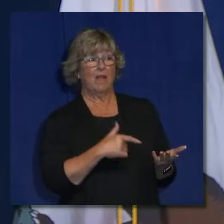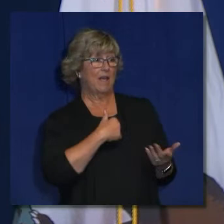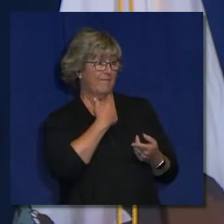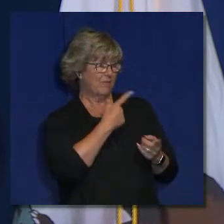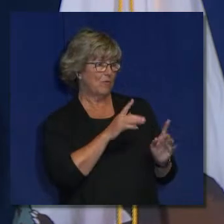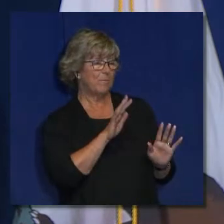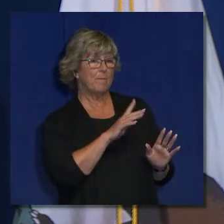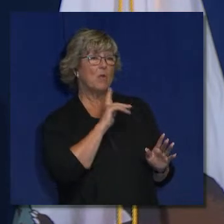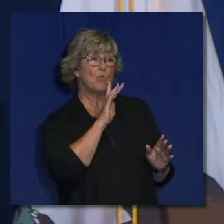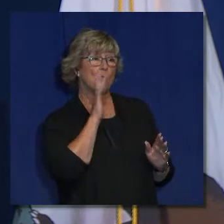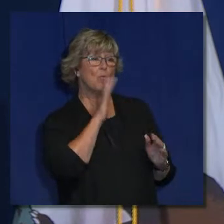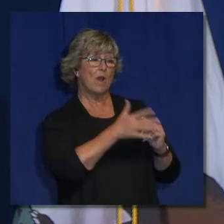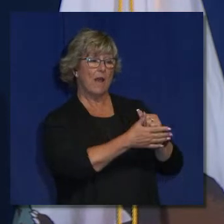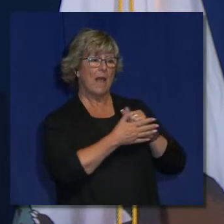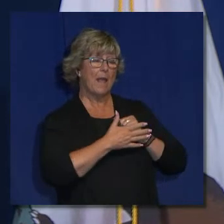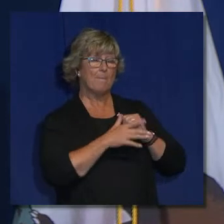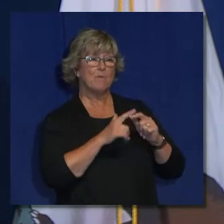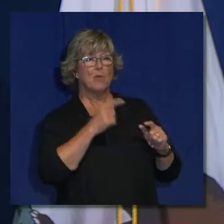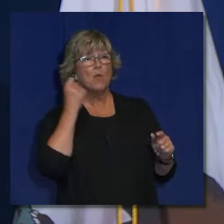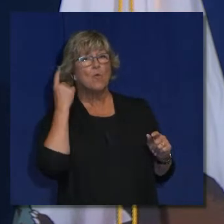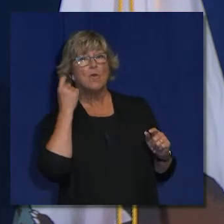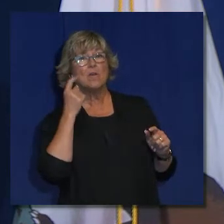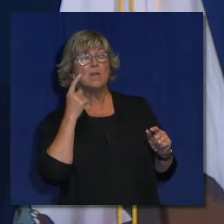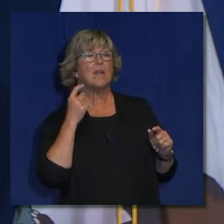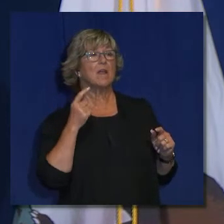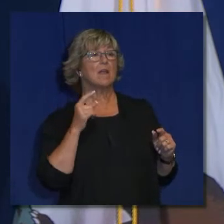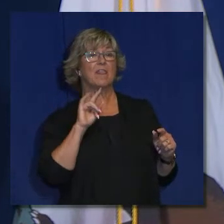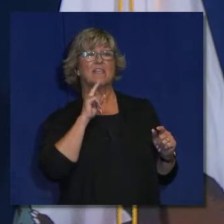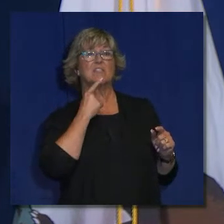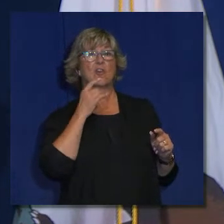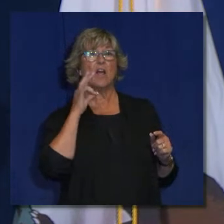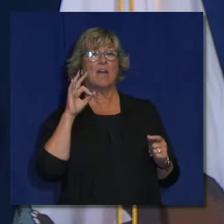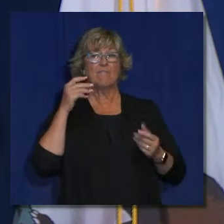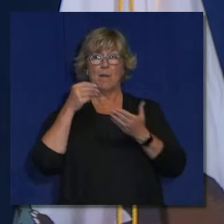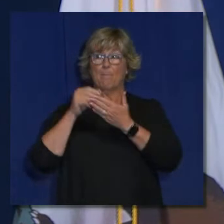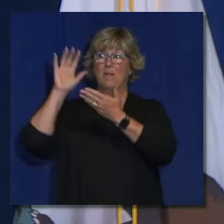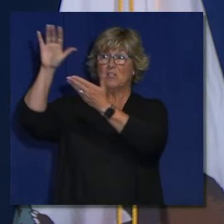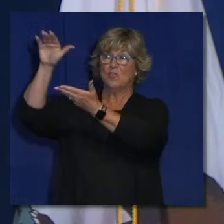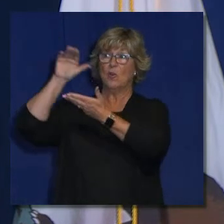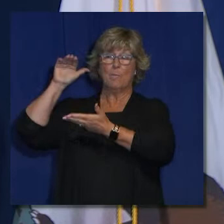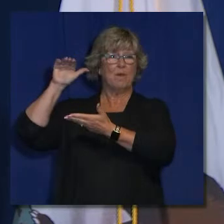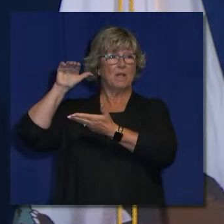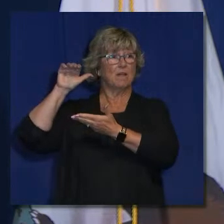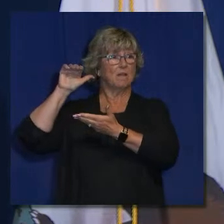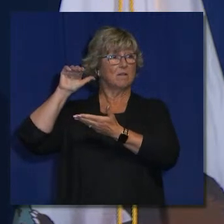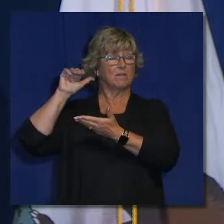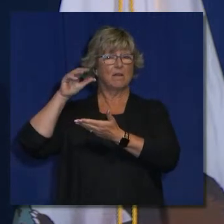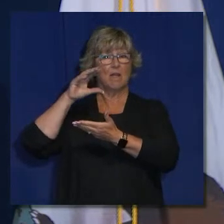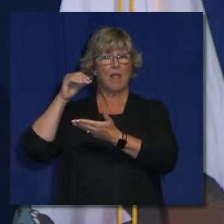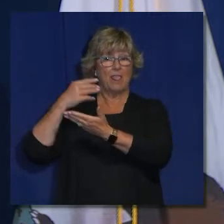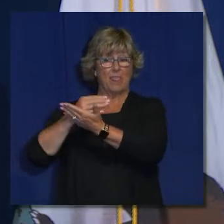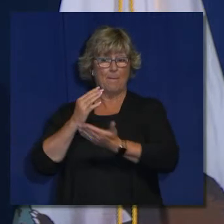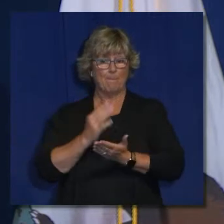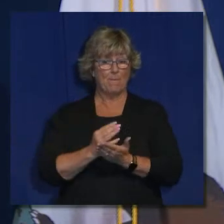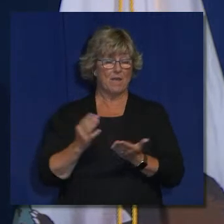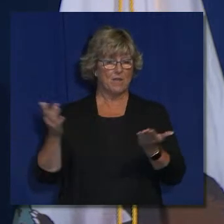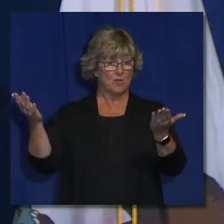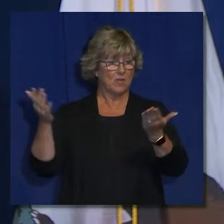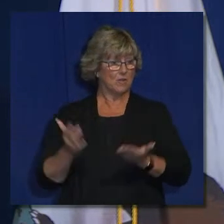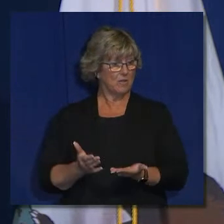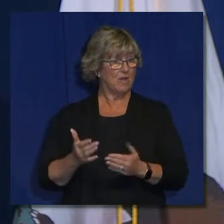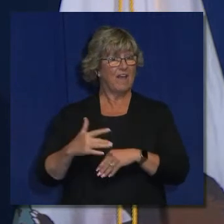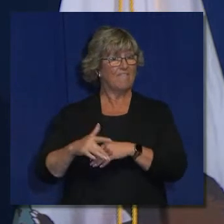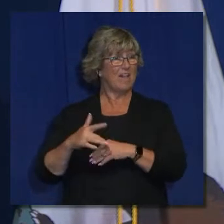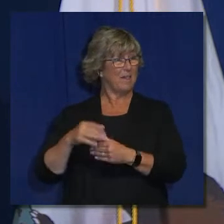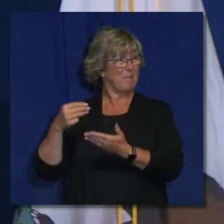us to understand the magnitude of the surplus and the budget and the availability